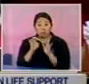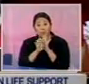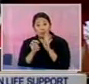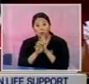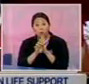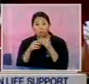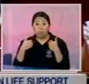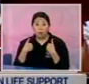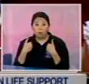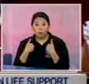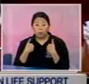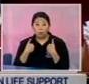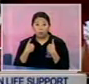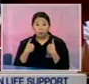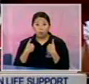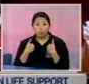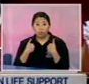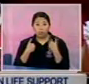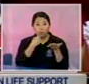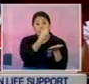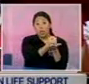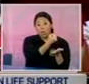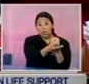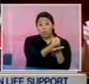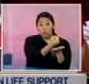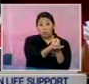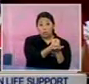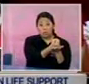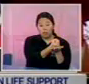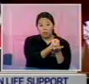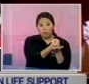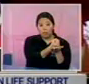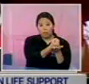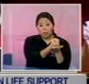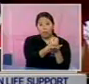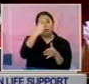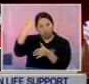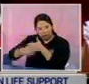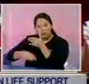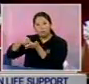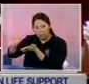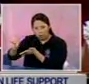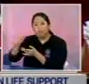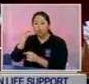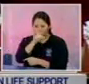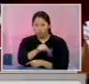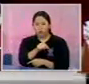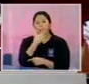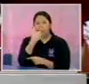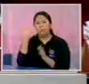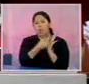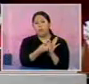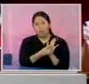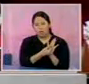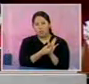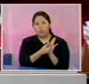or income reported and whether taxes were paid. There's no better evidence than